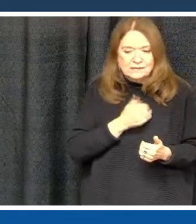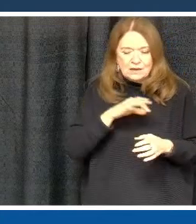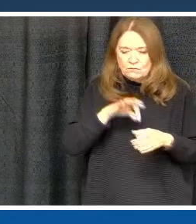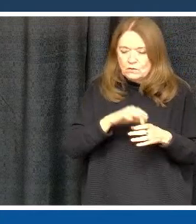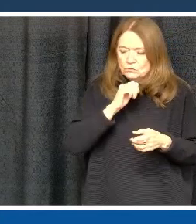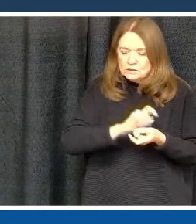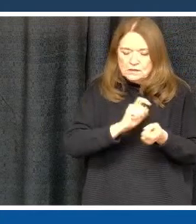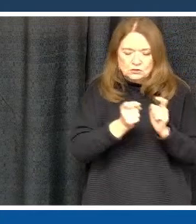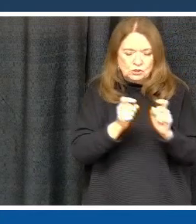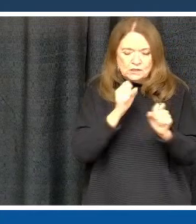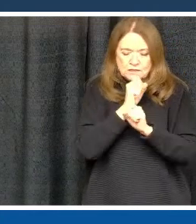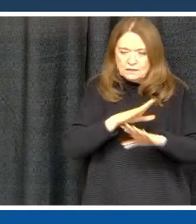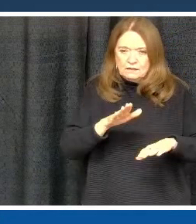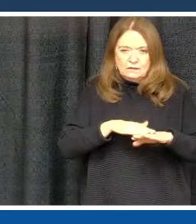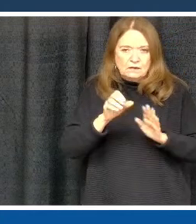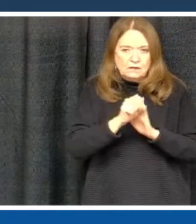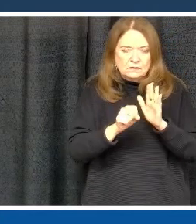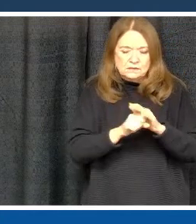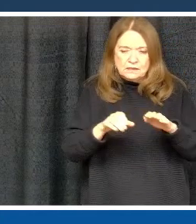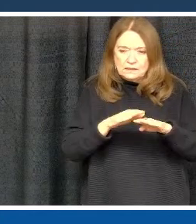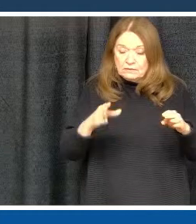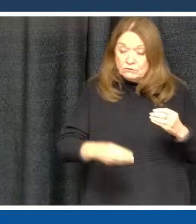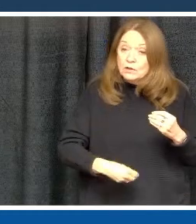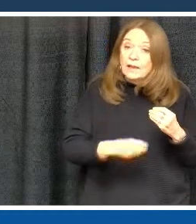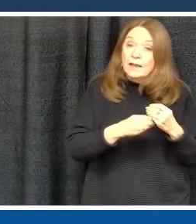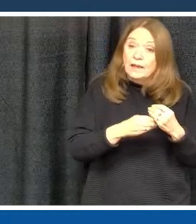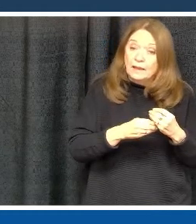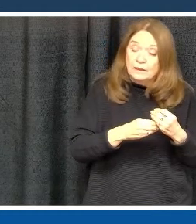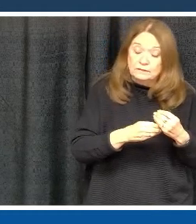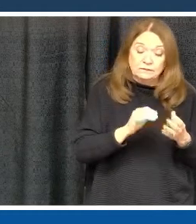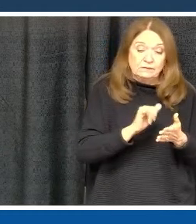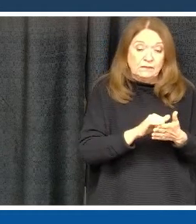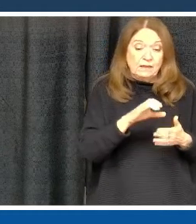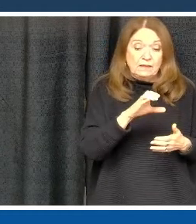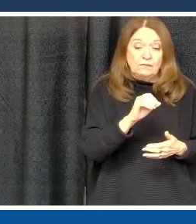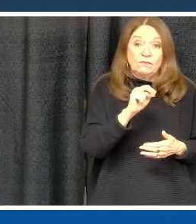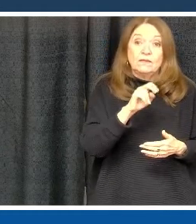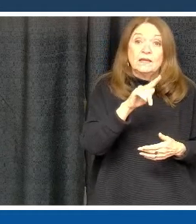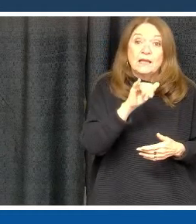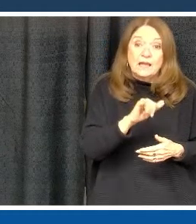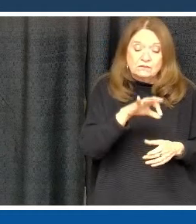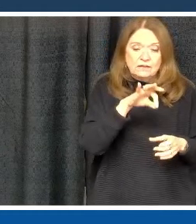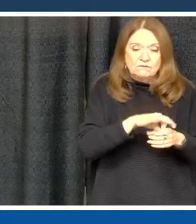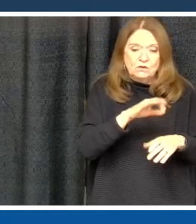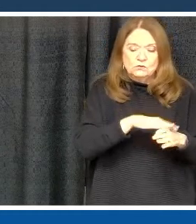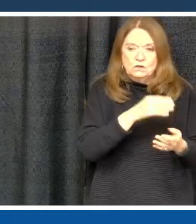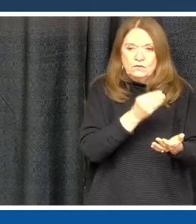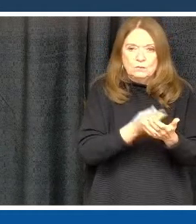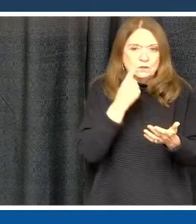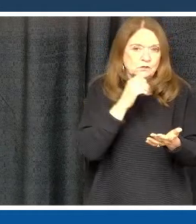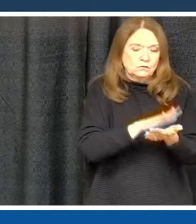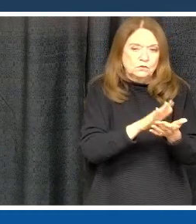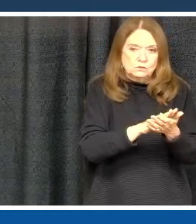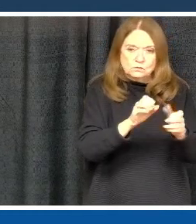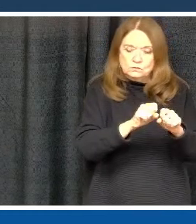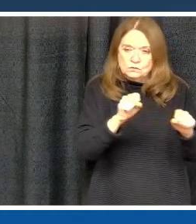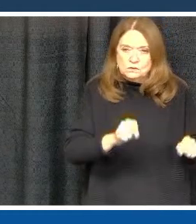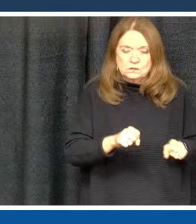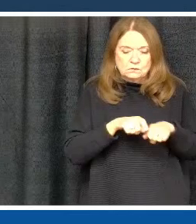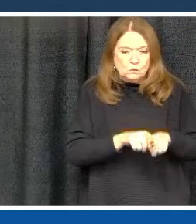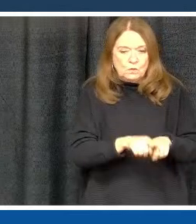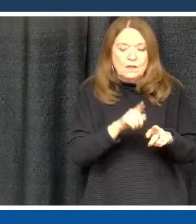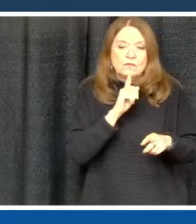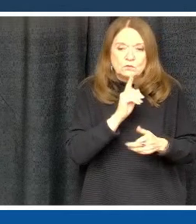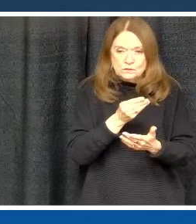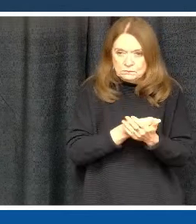change anything on a state level. To add to that, the county is who votes on the budget for the school system. While there